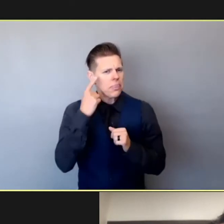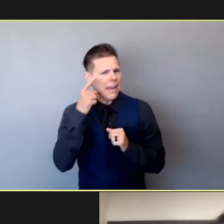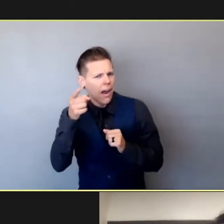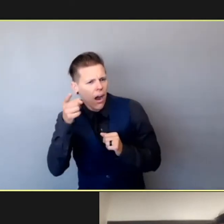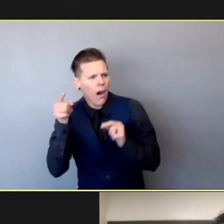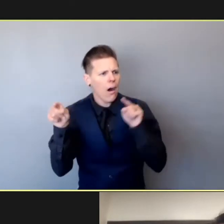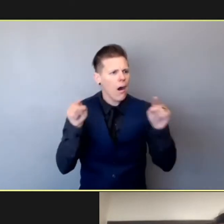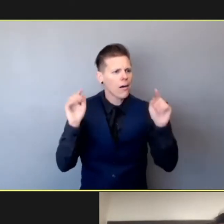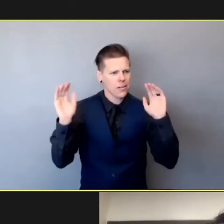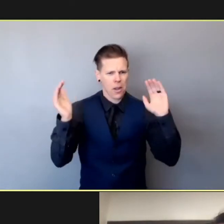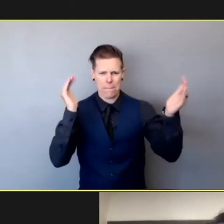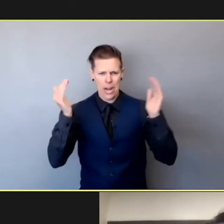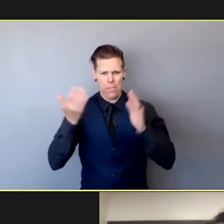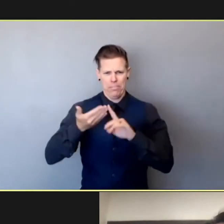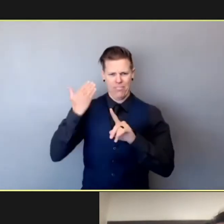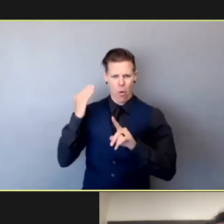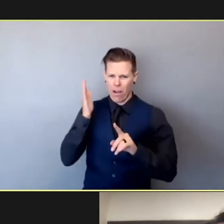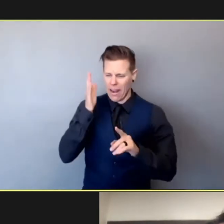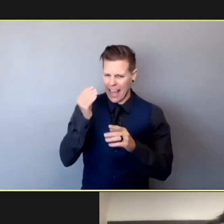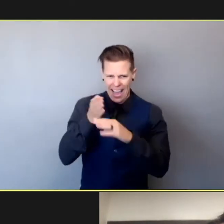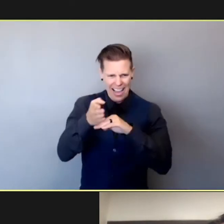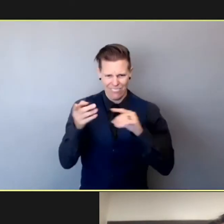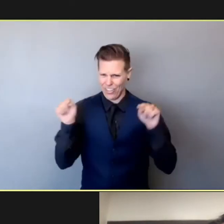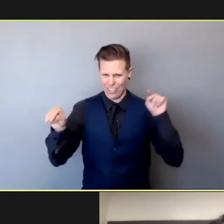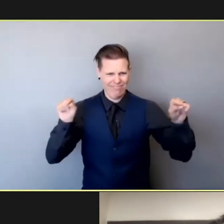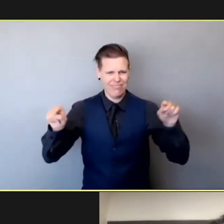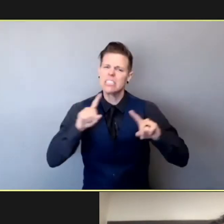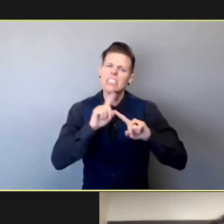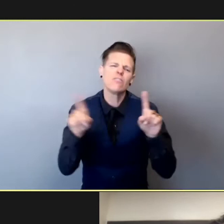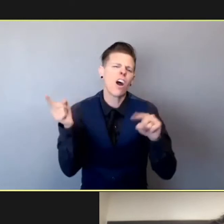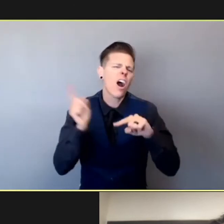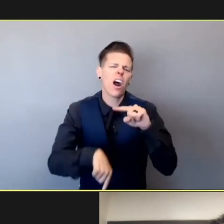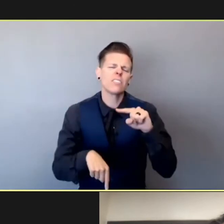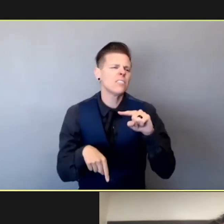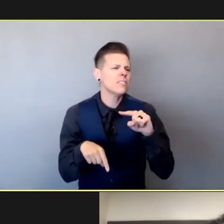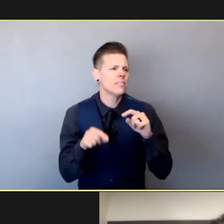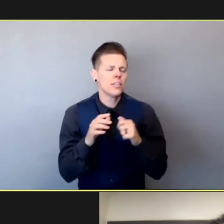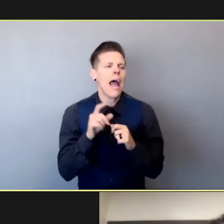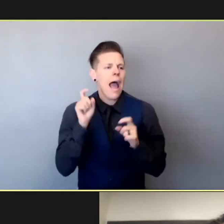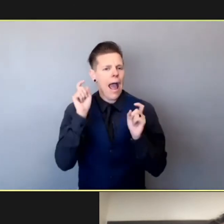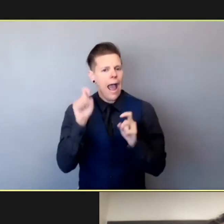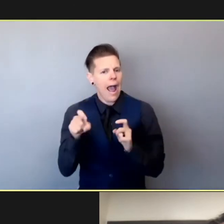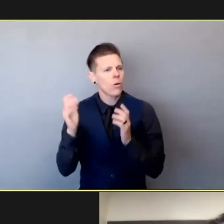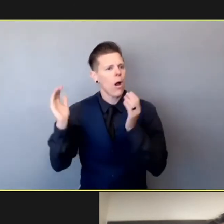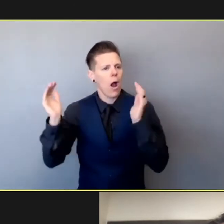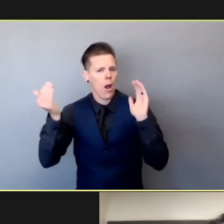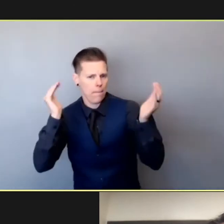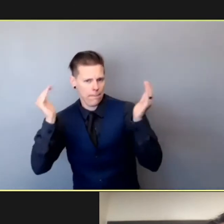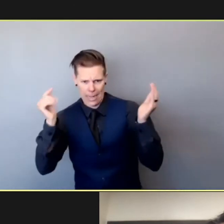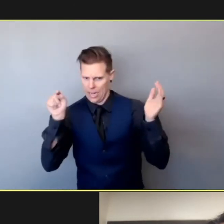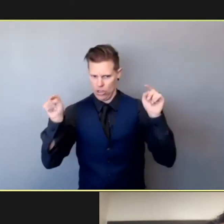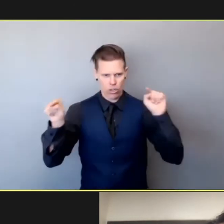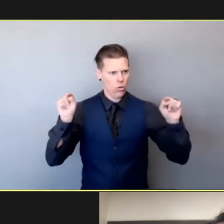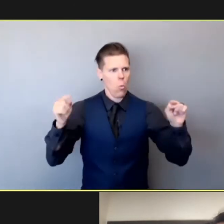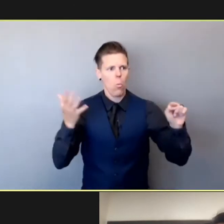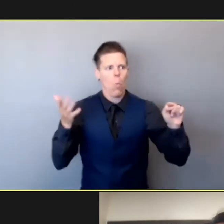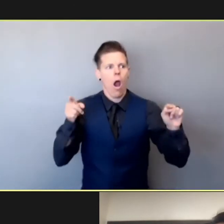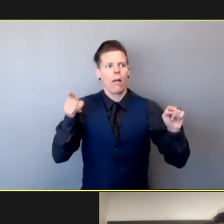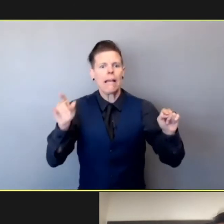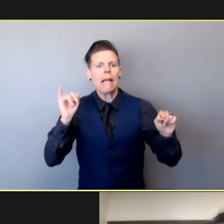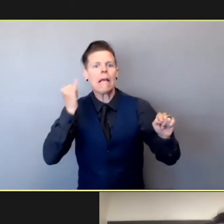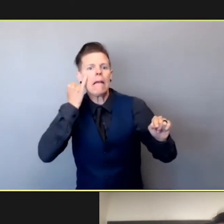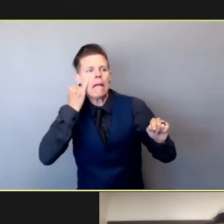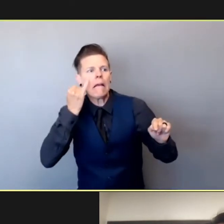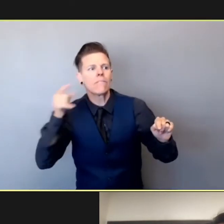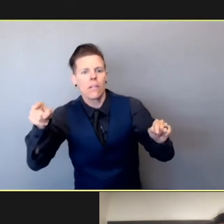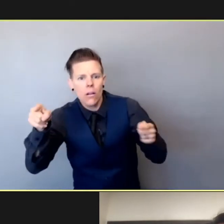valid comparison. What you want to compare is what we got versus what it would have been had no one worn a mask. This has been